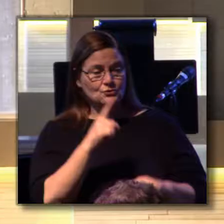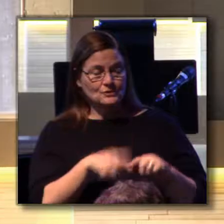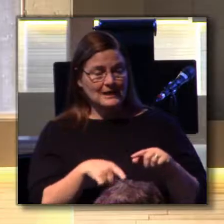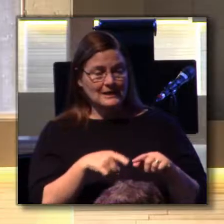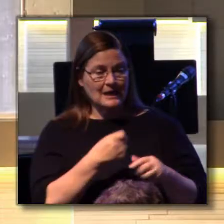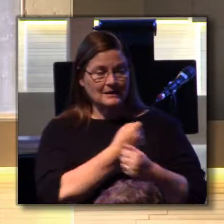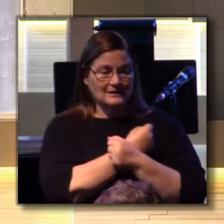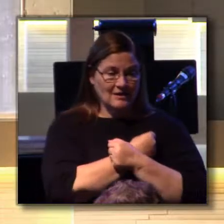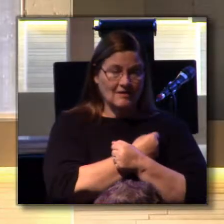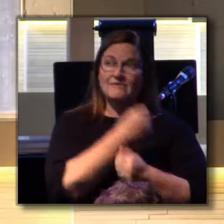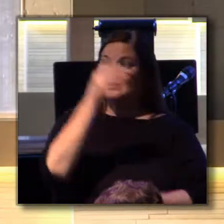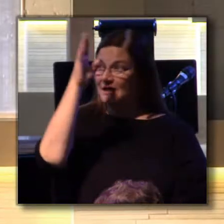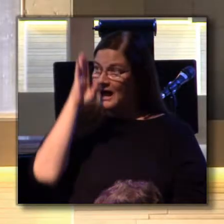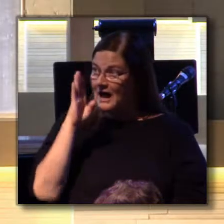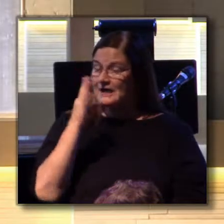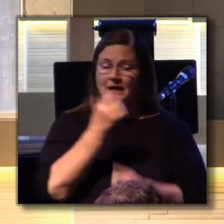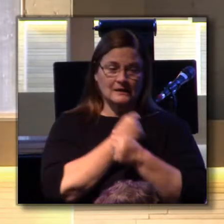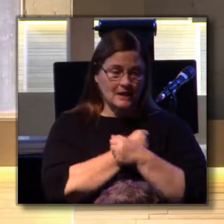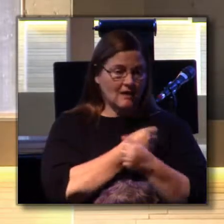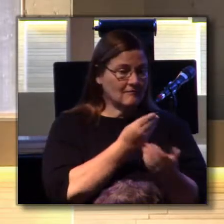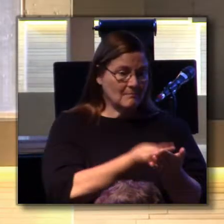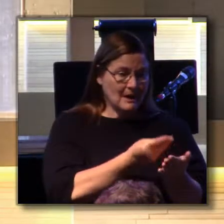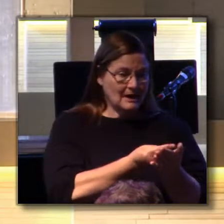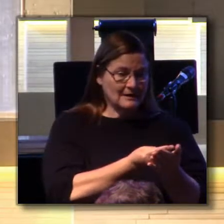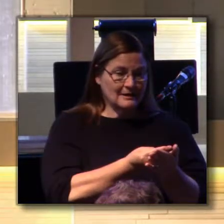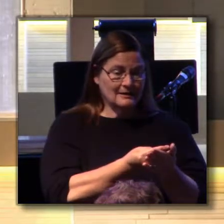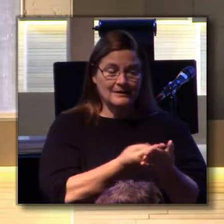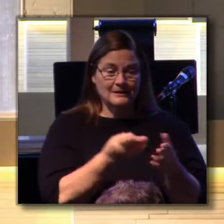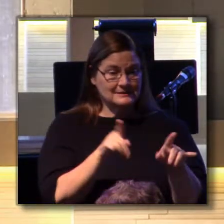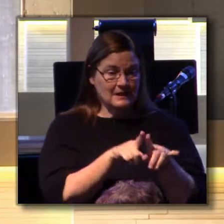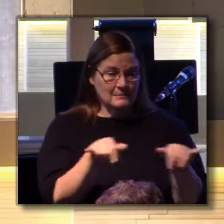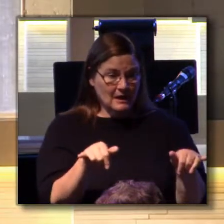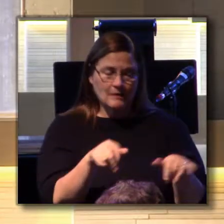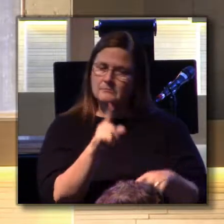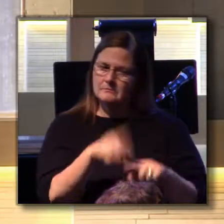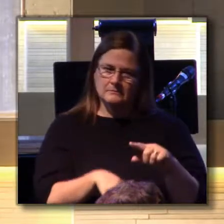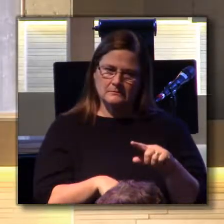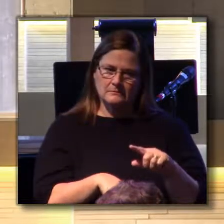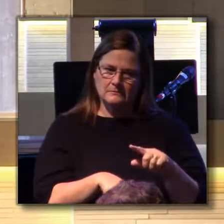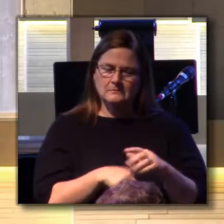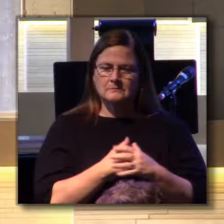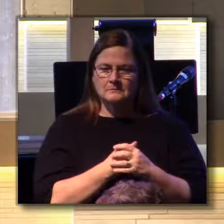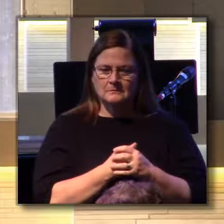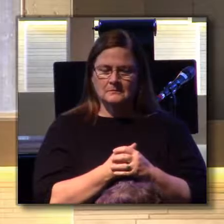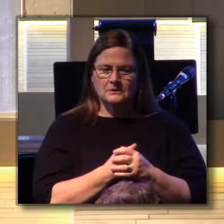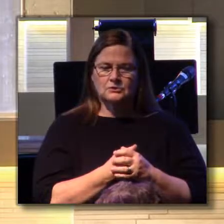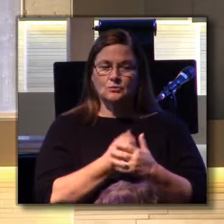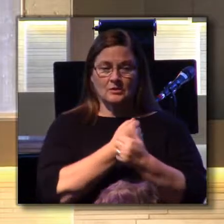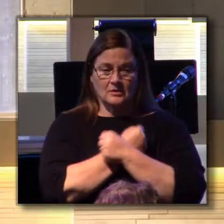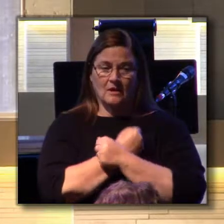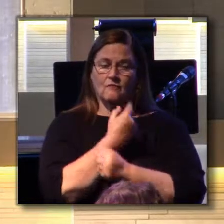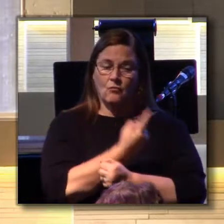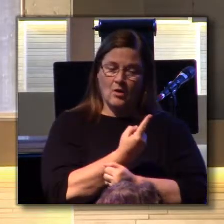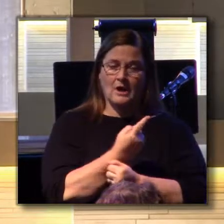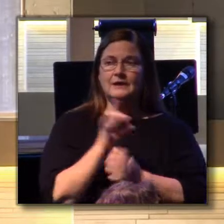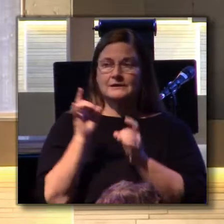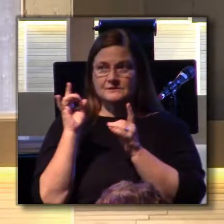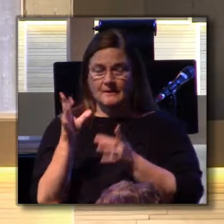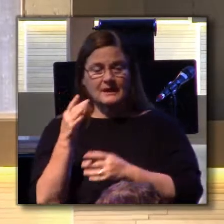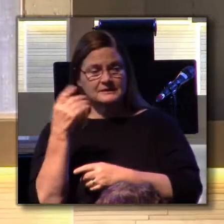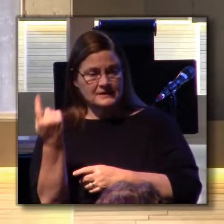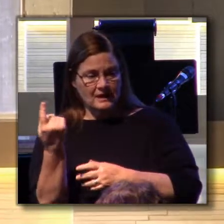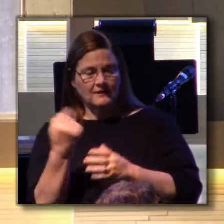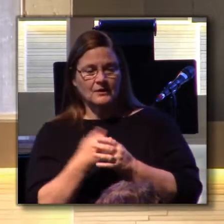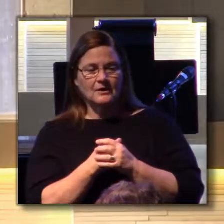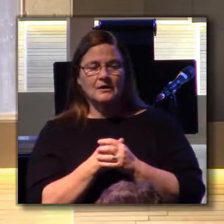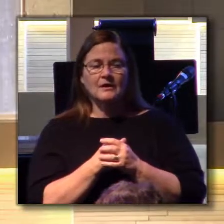wealth. You cannot serve two masters, for you will love the one and despise the other. You're going to serve one